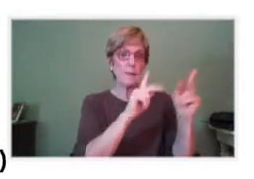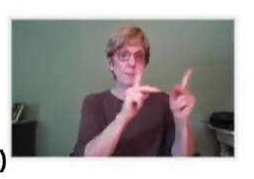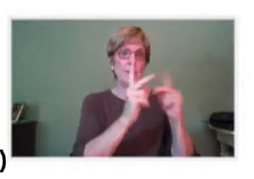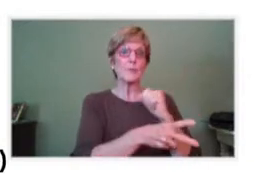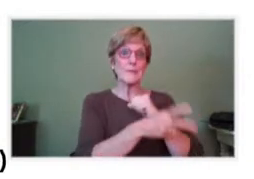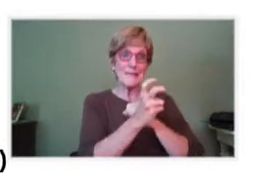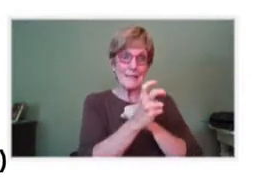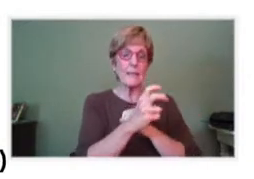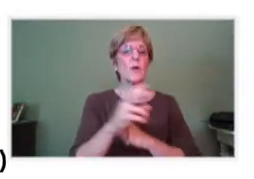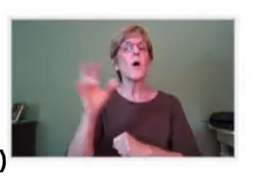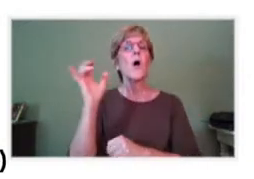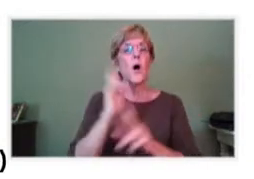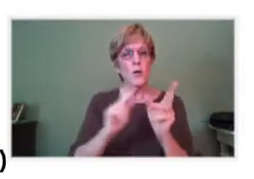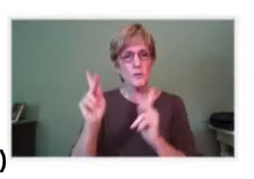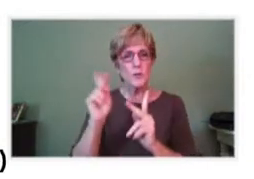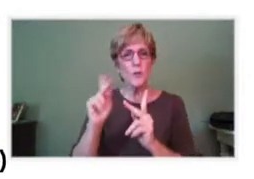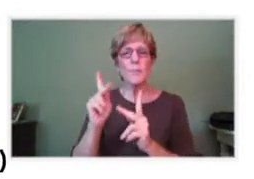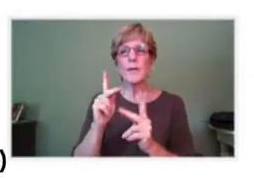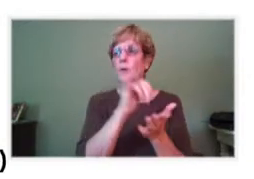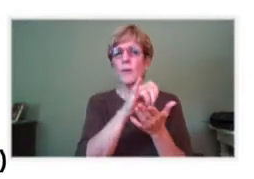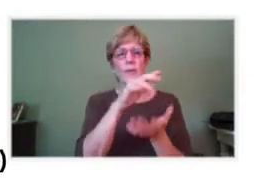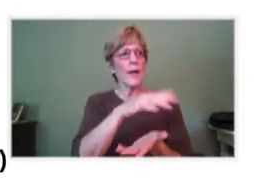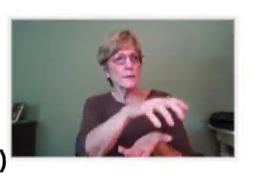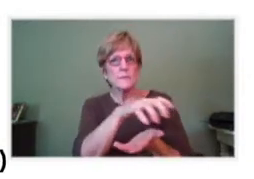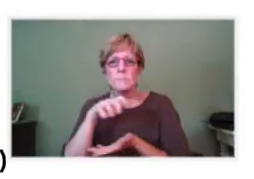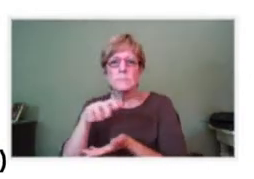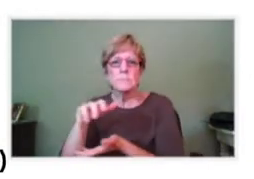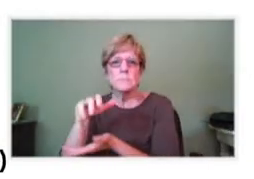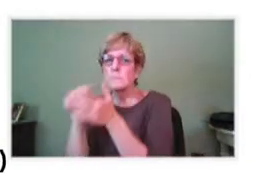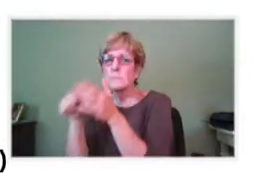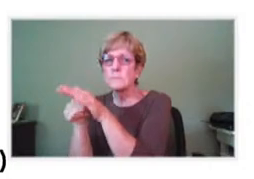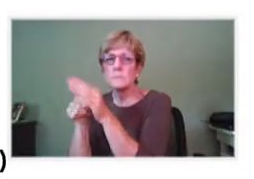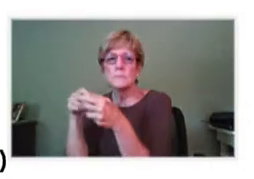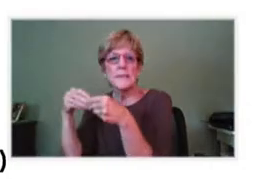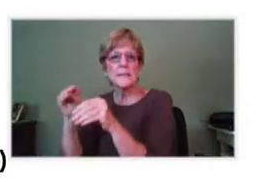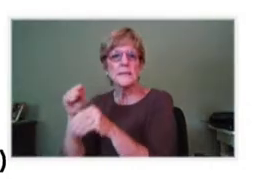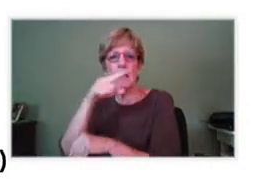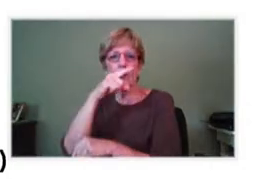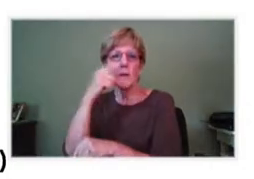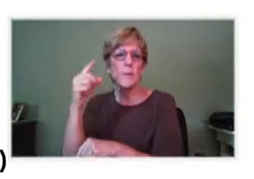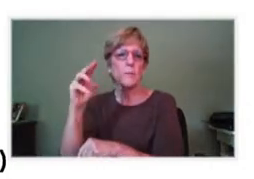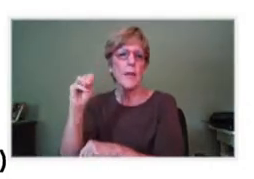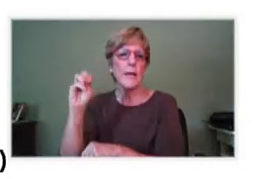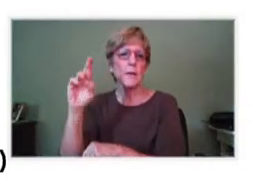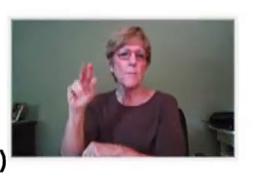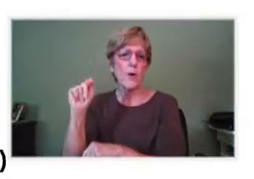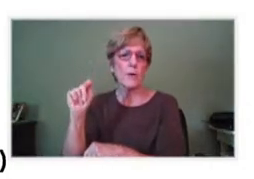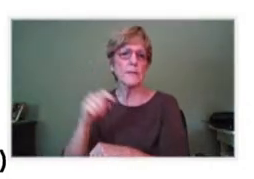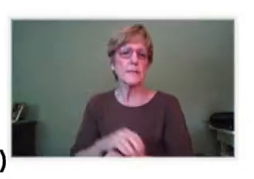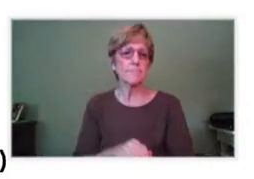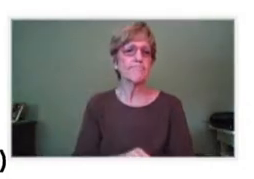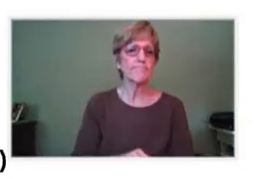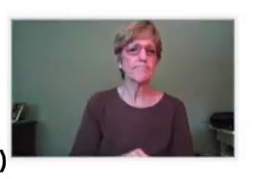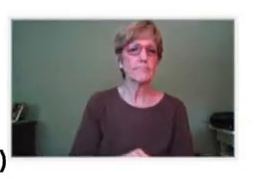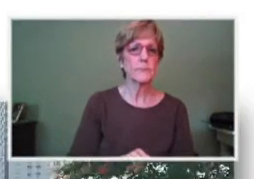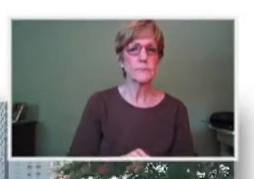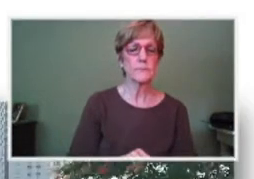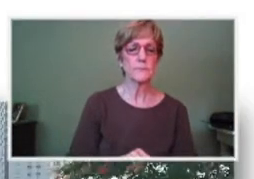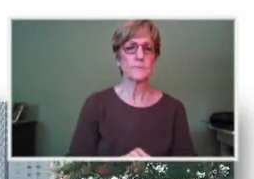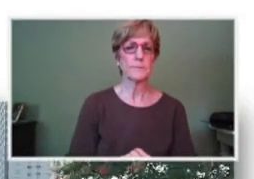also the ones that are taking them in on the black market and paying money to individuals for that.